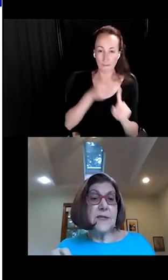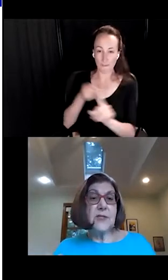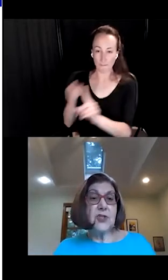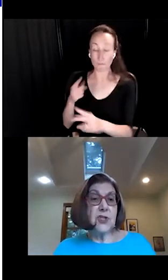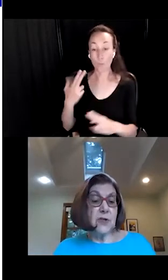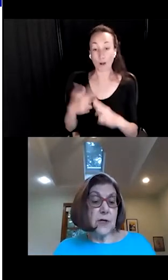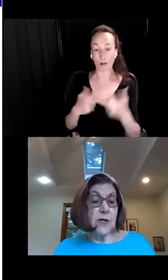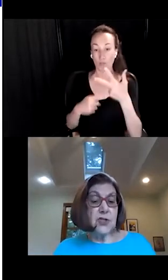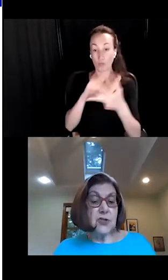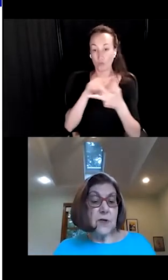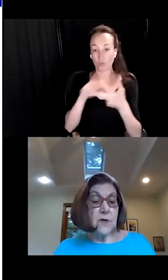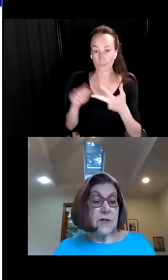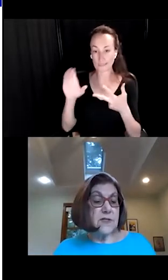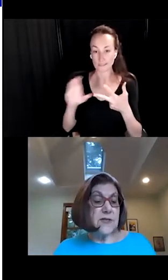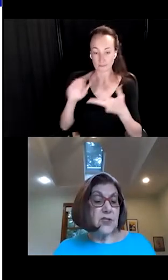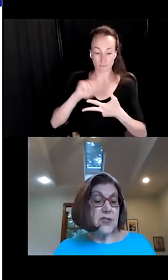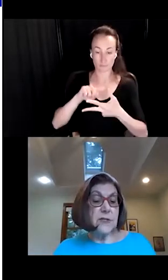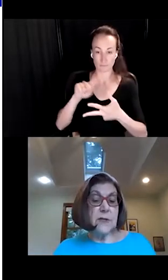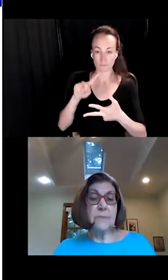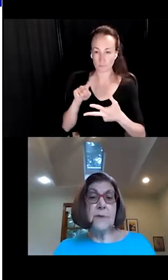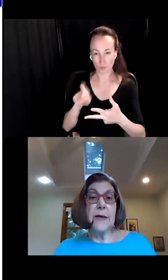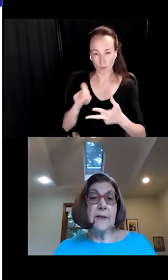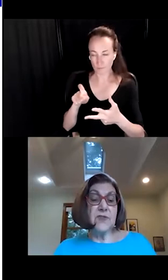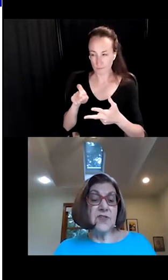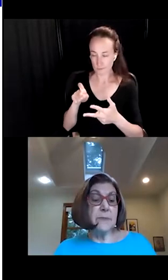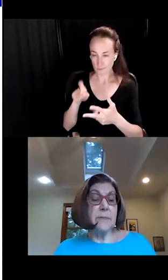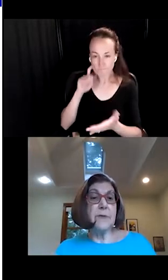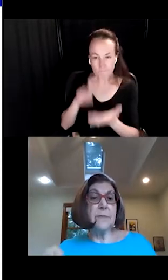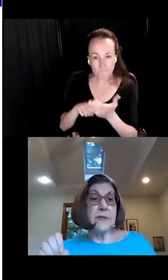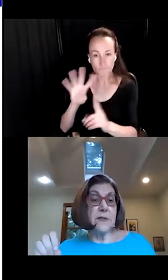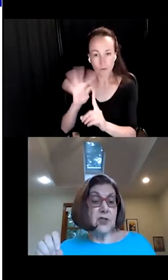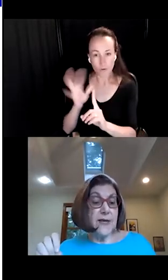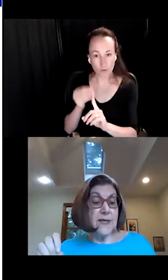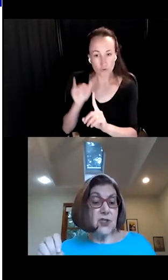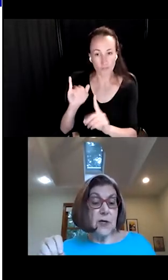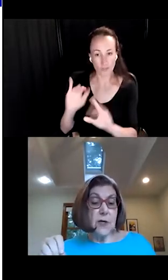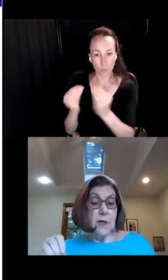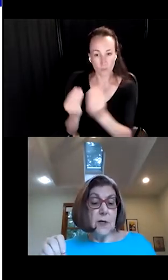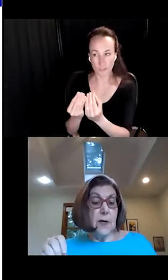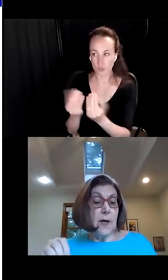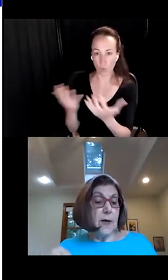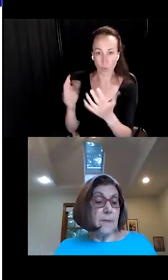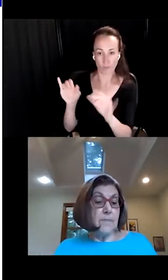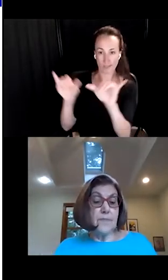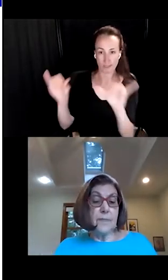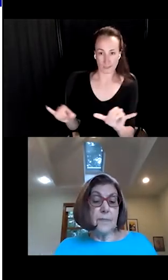Paying attention to the culture of the organization, and the system implementing the change.